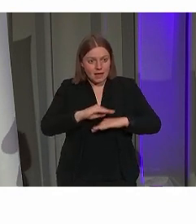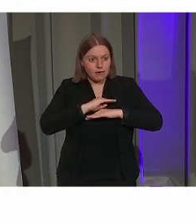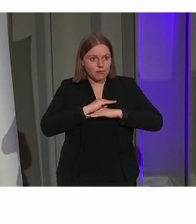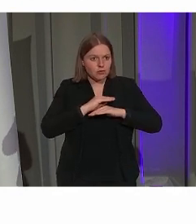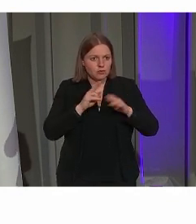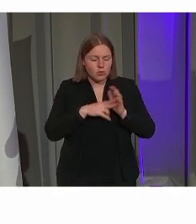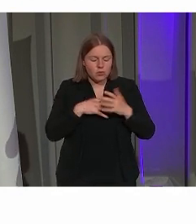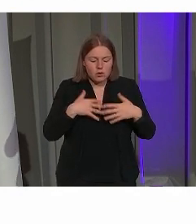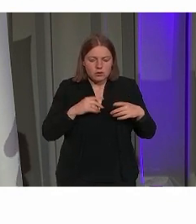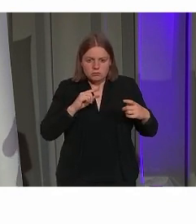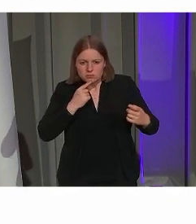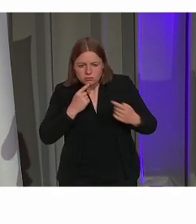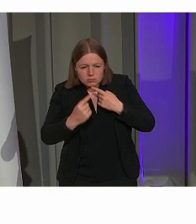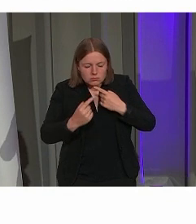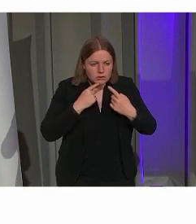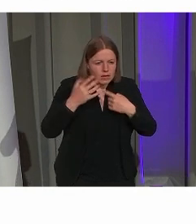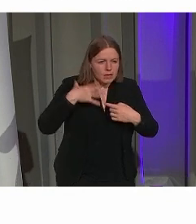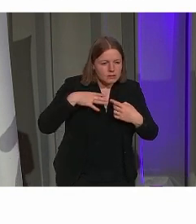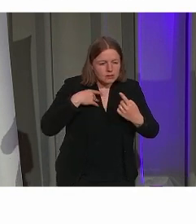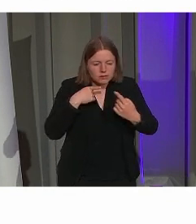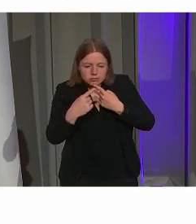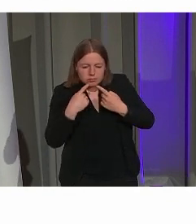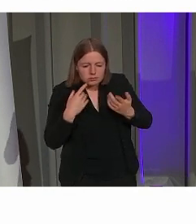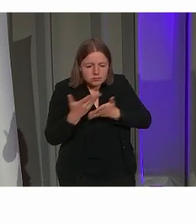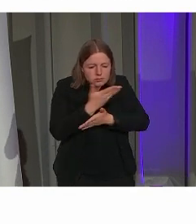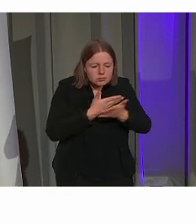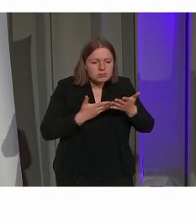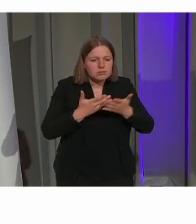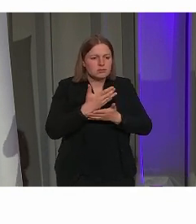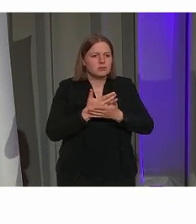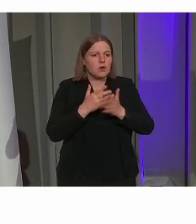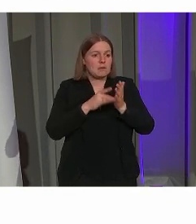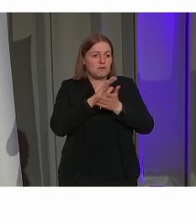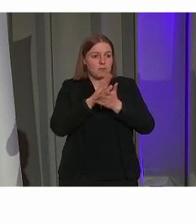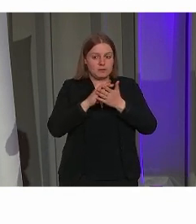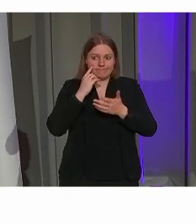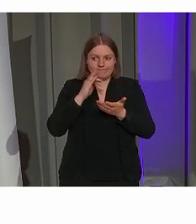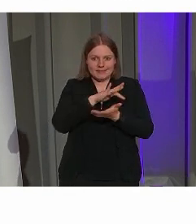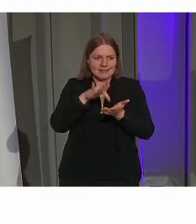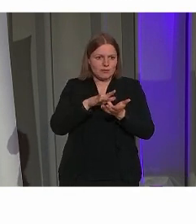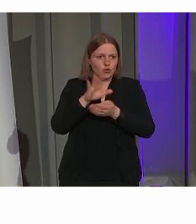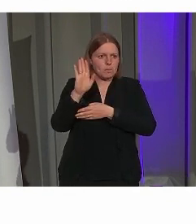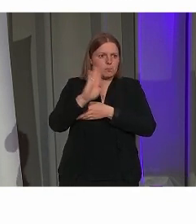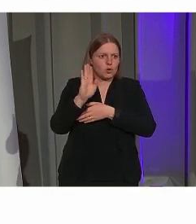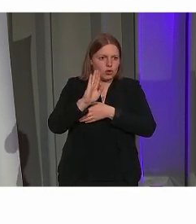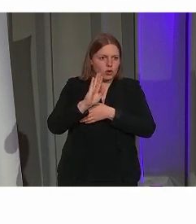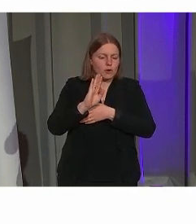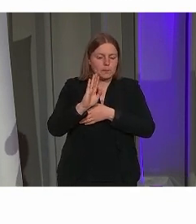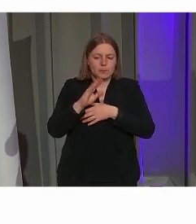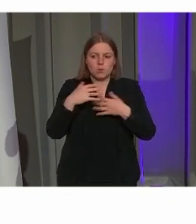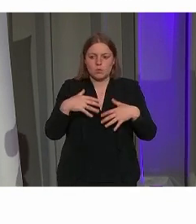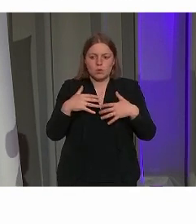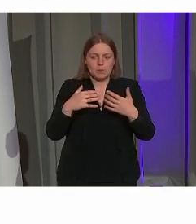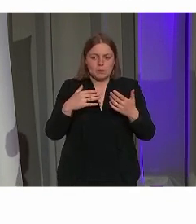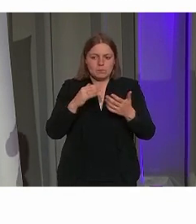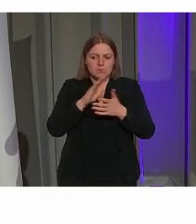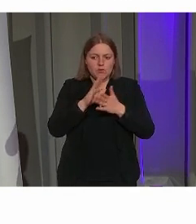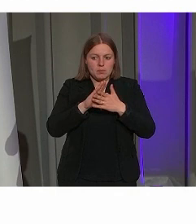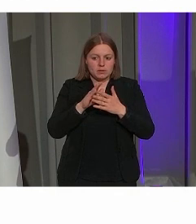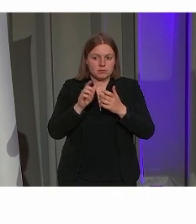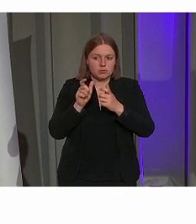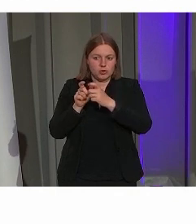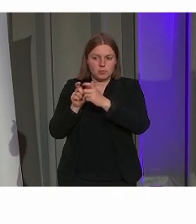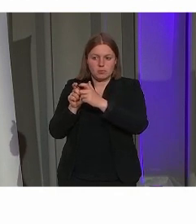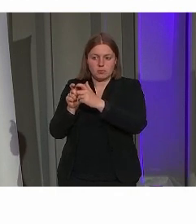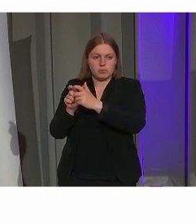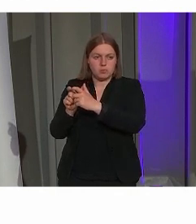We work together with our service of heritage, And we had a very interesting conversation with them, with